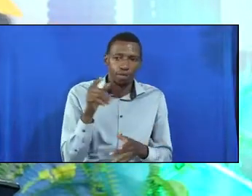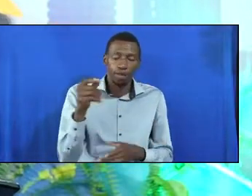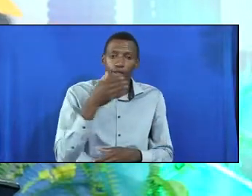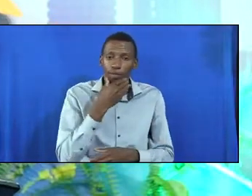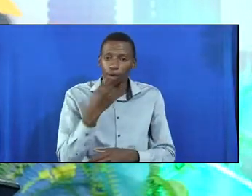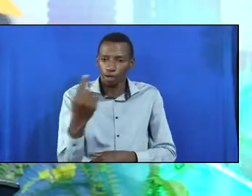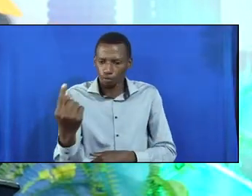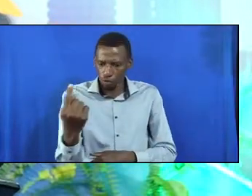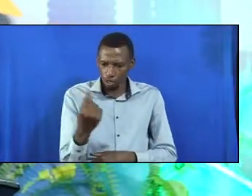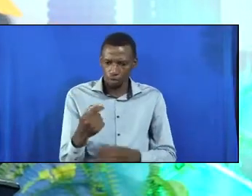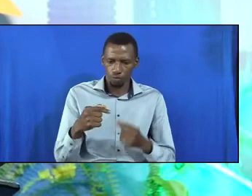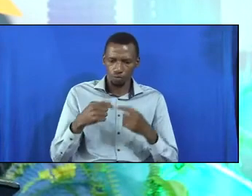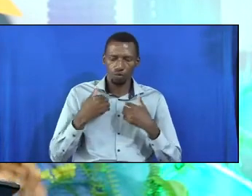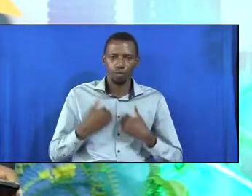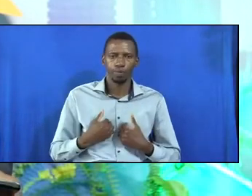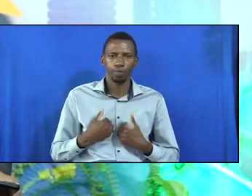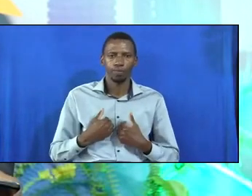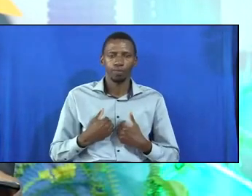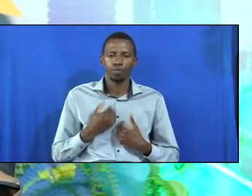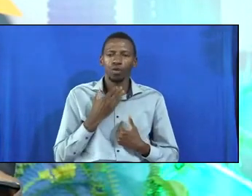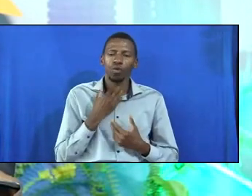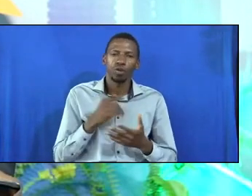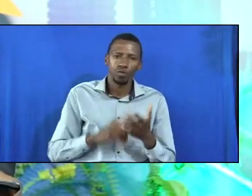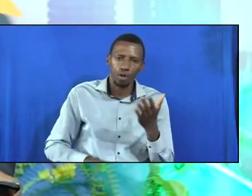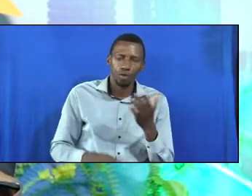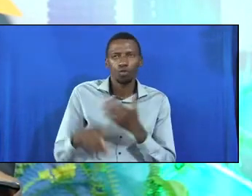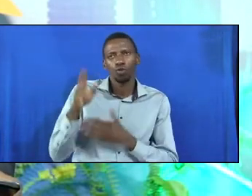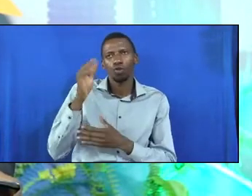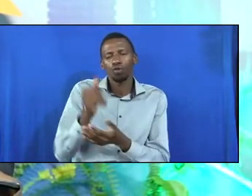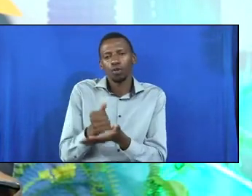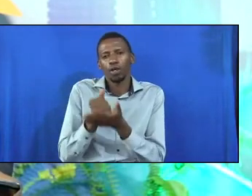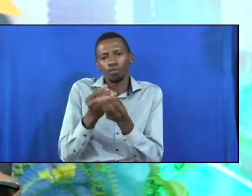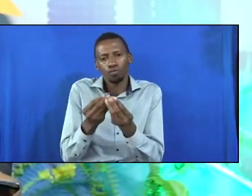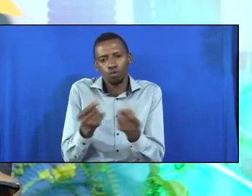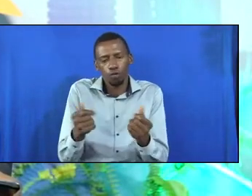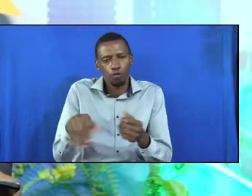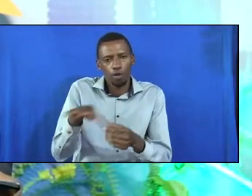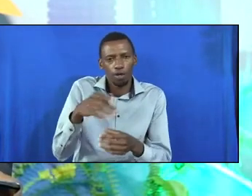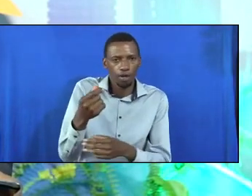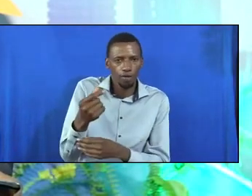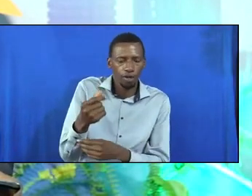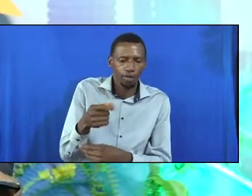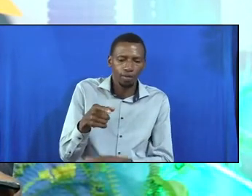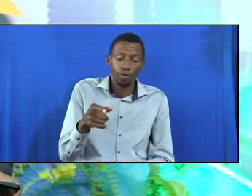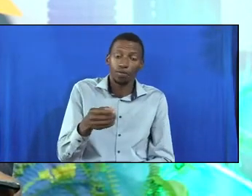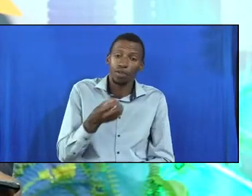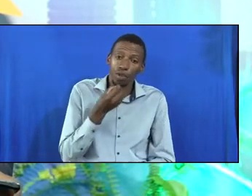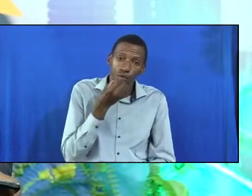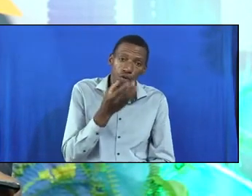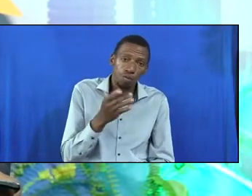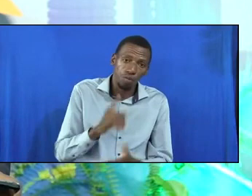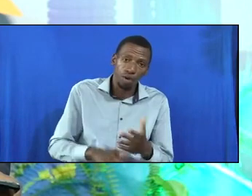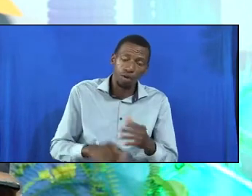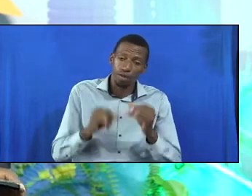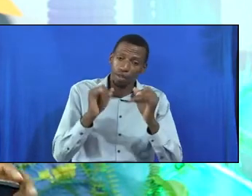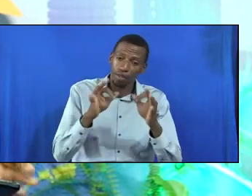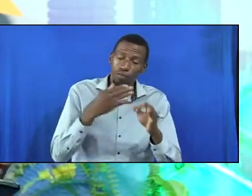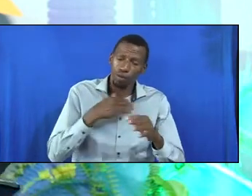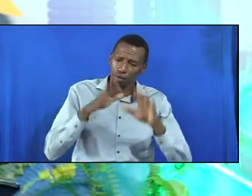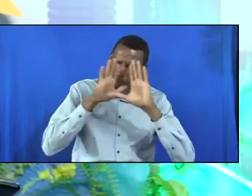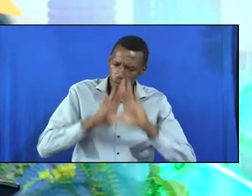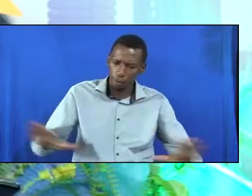he wanted a breakthrough matters finance. I told him the condition. If you want a permanent